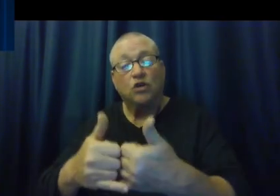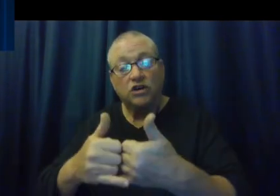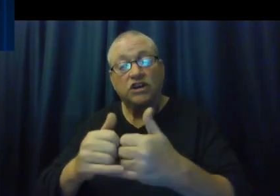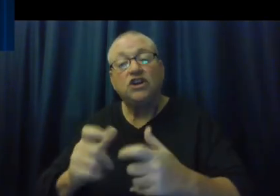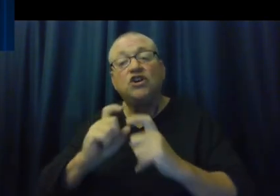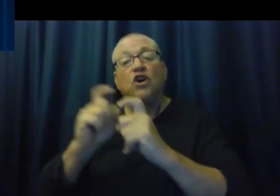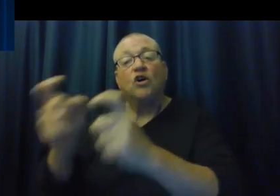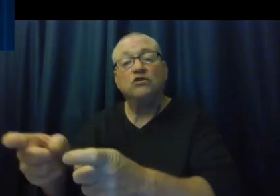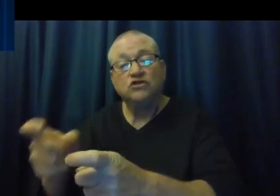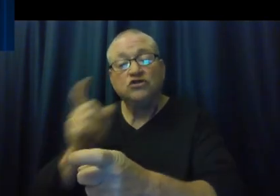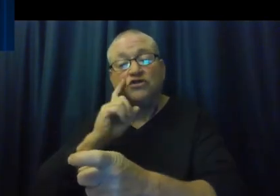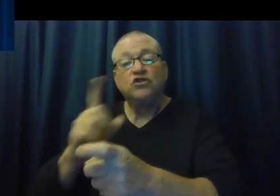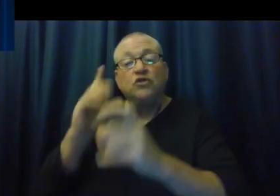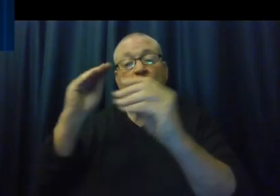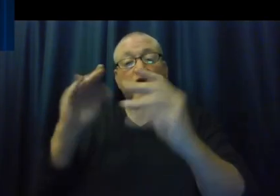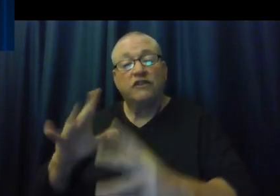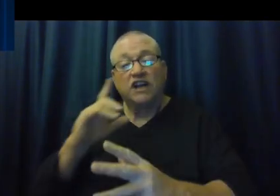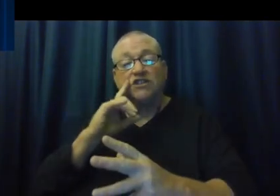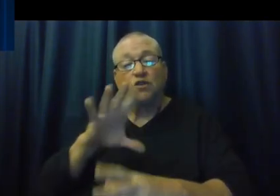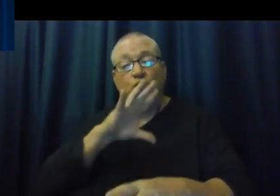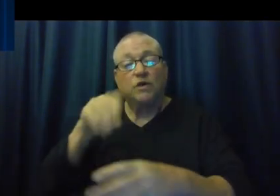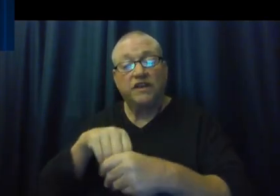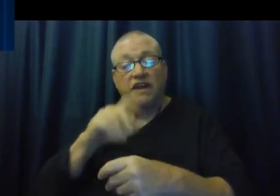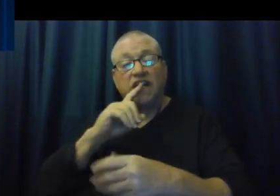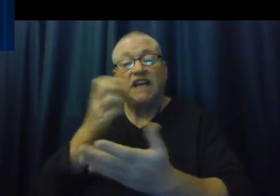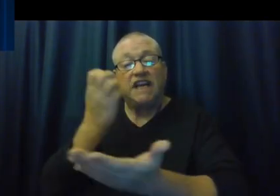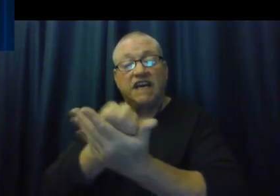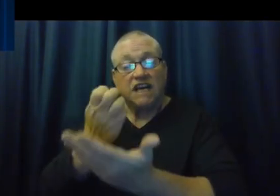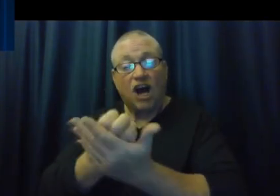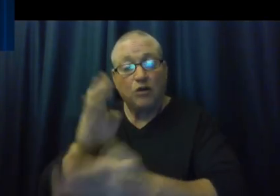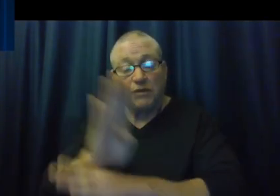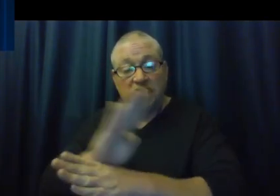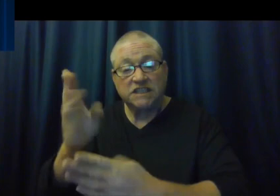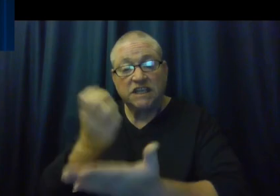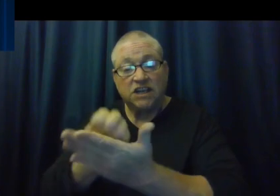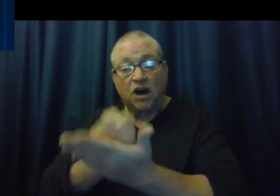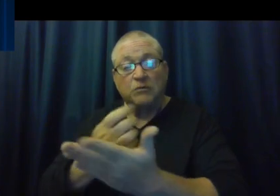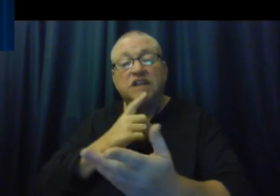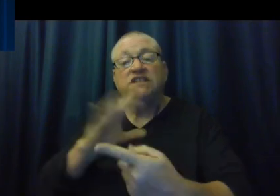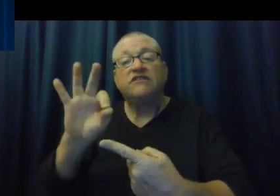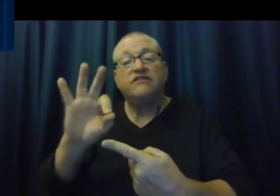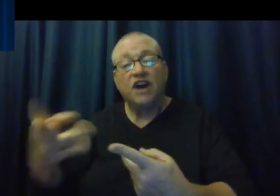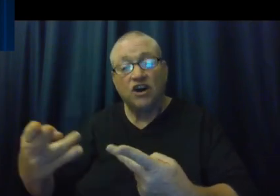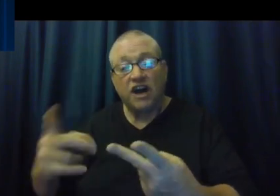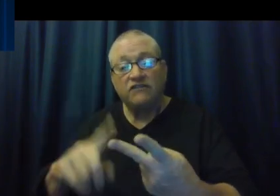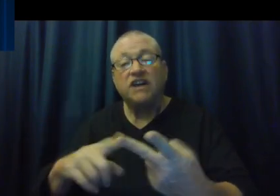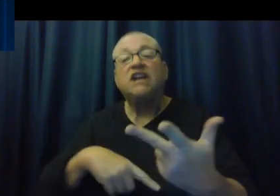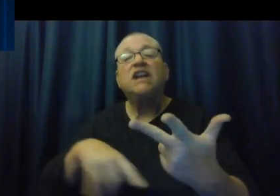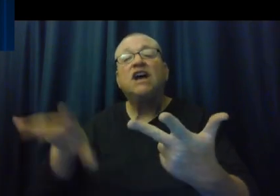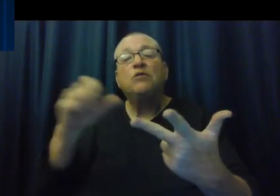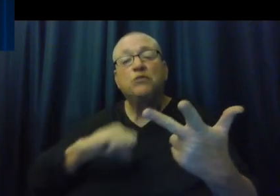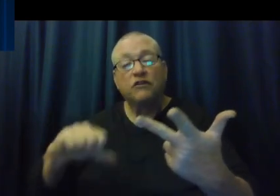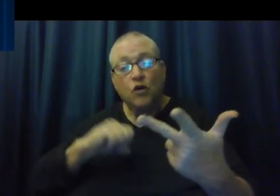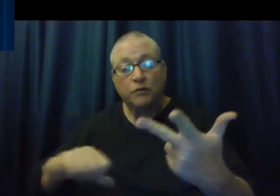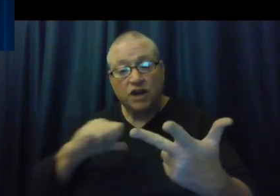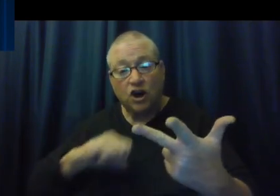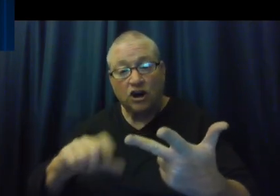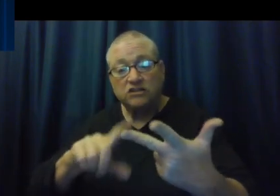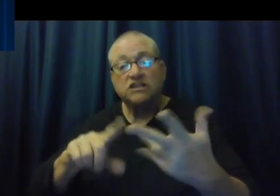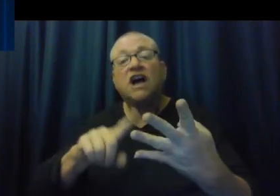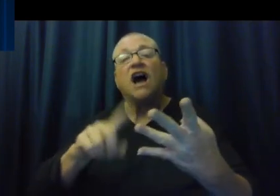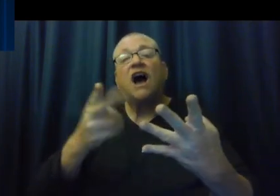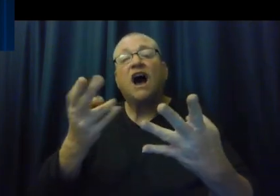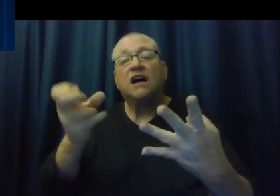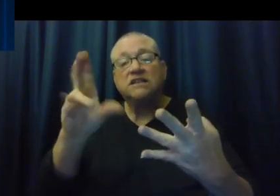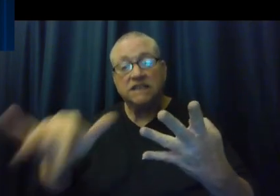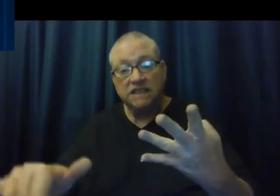faculty member from the College of Business and Economics, Fairhaven College of Interdisciplinary Studies, Fine and Performing Arts, Huxley College